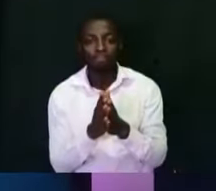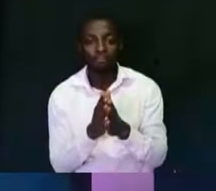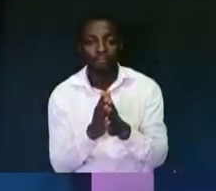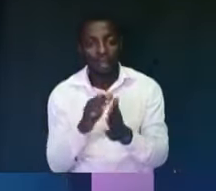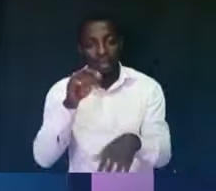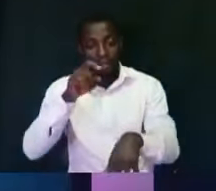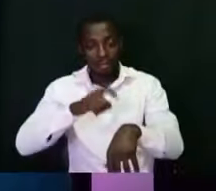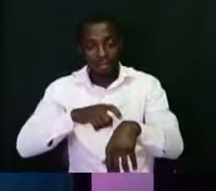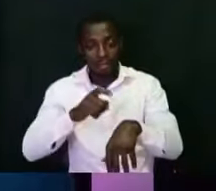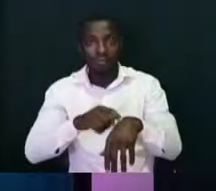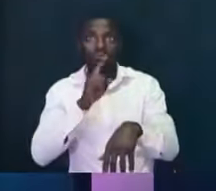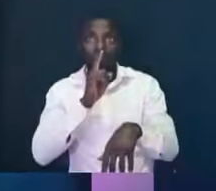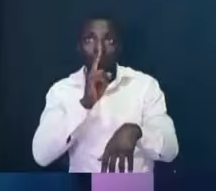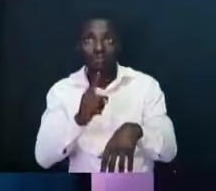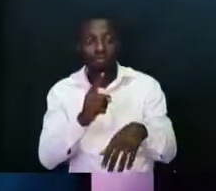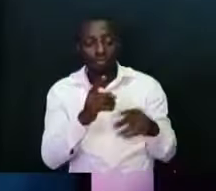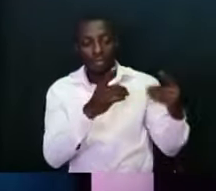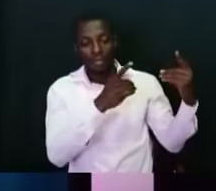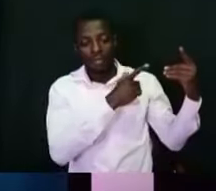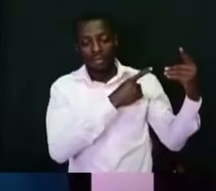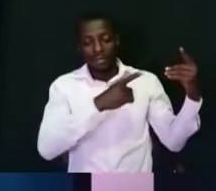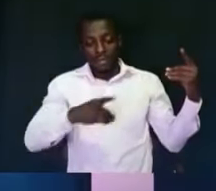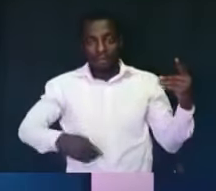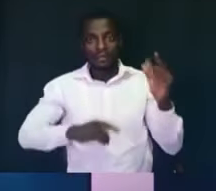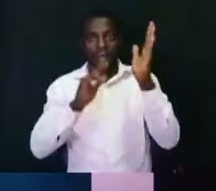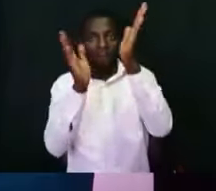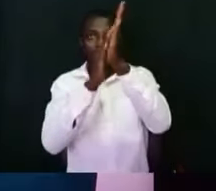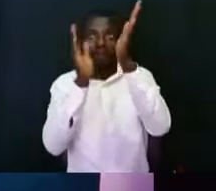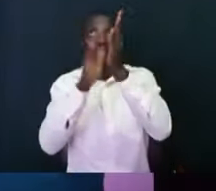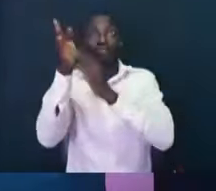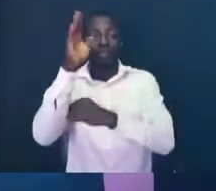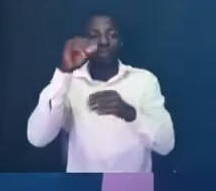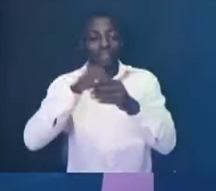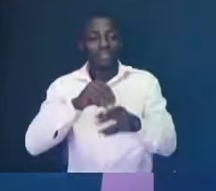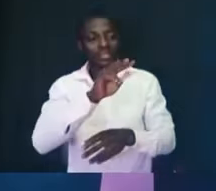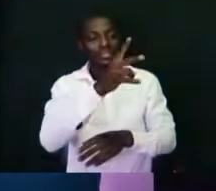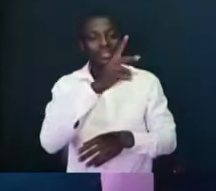David was extolling the Lord. David in